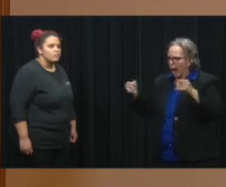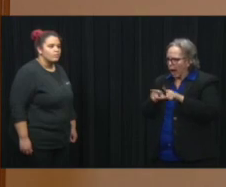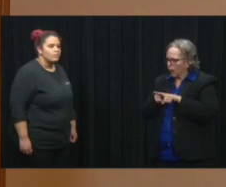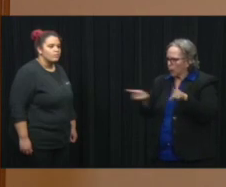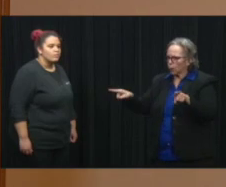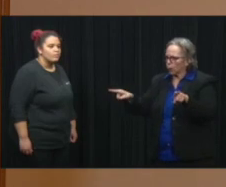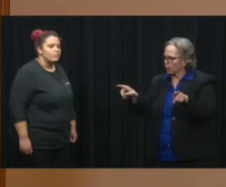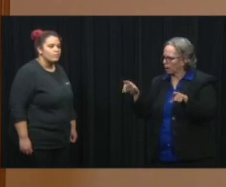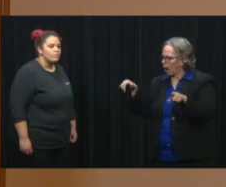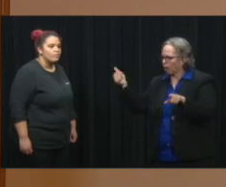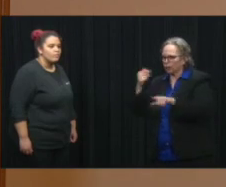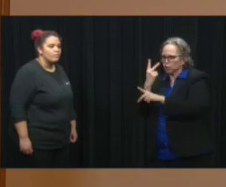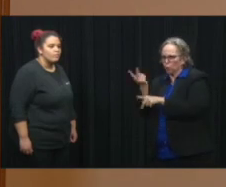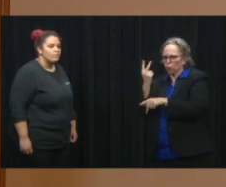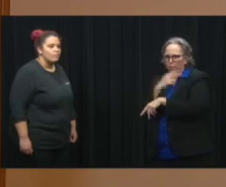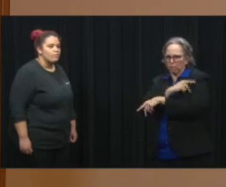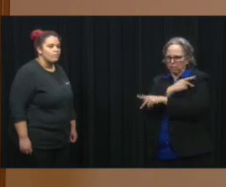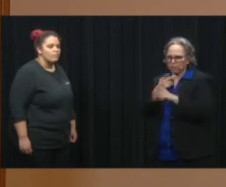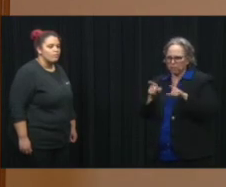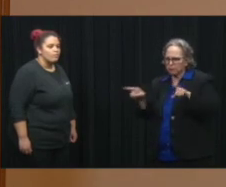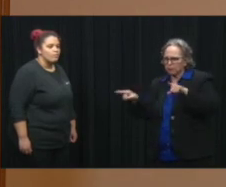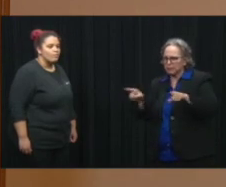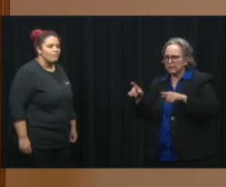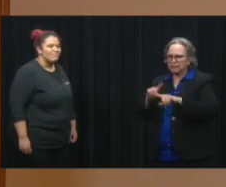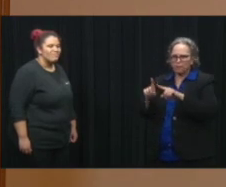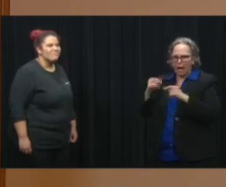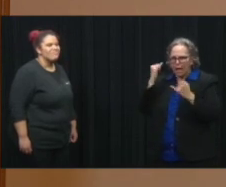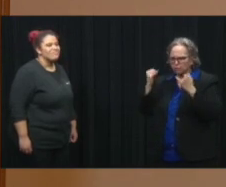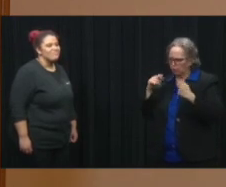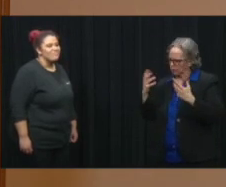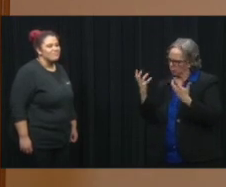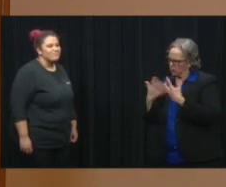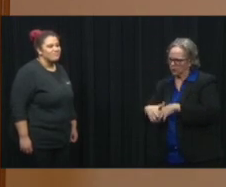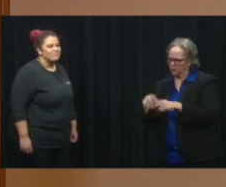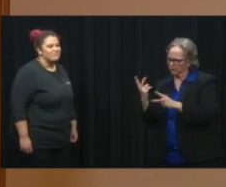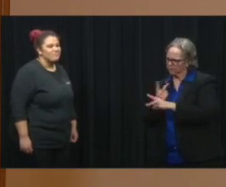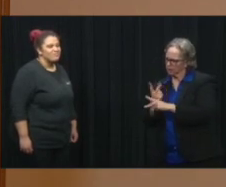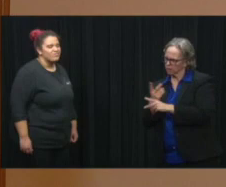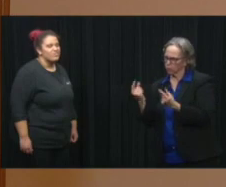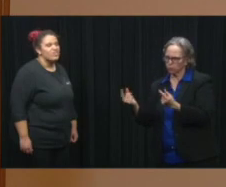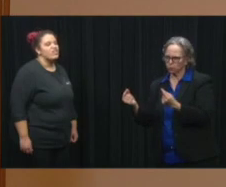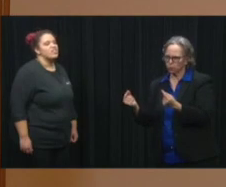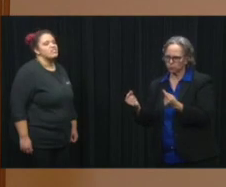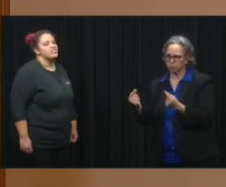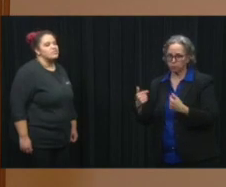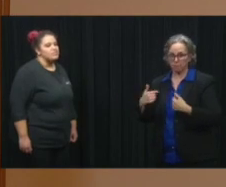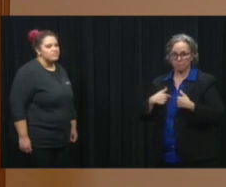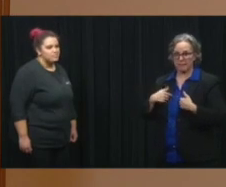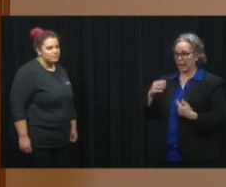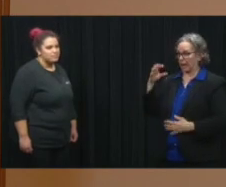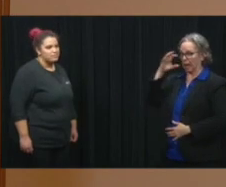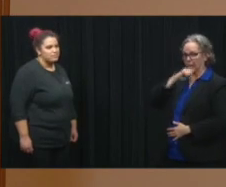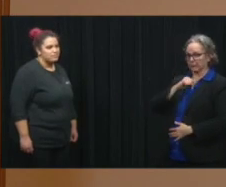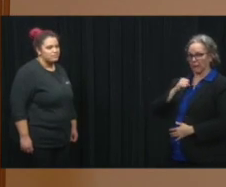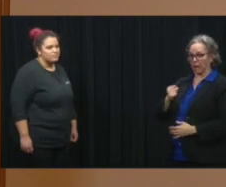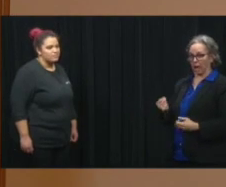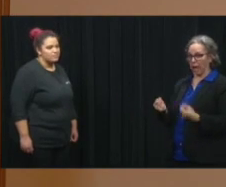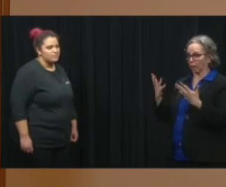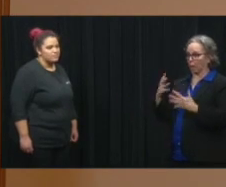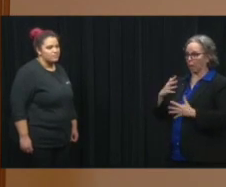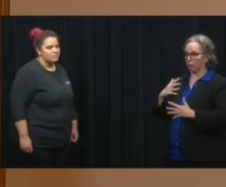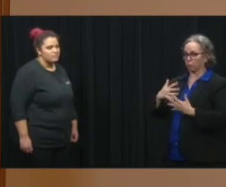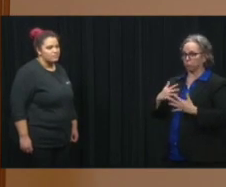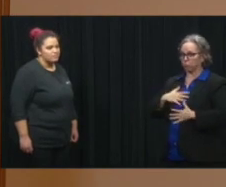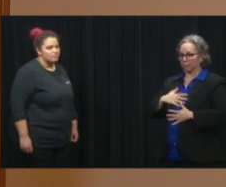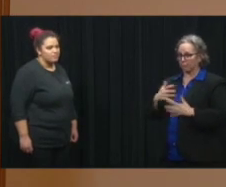lot of innovations that are underway. So to even say an X number of ventilators right now, we're actually turning what we have into more.